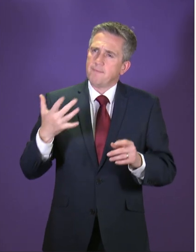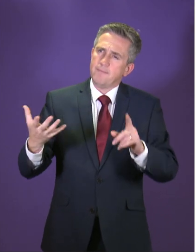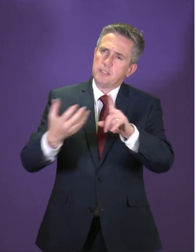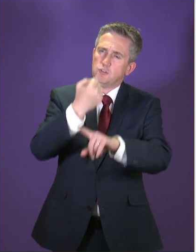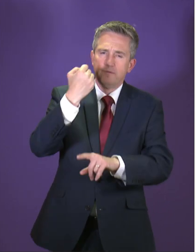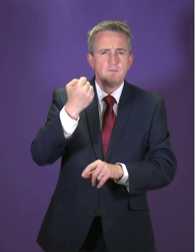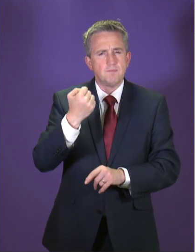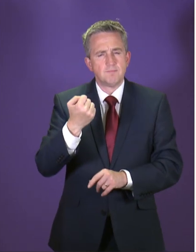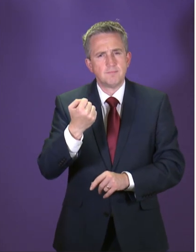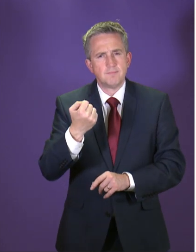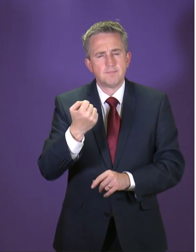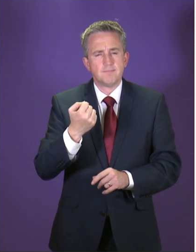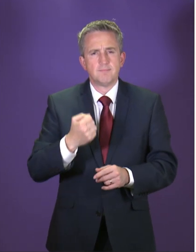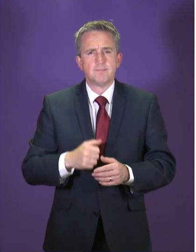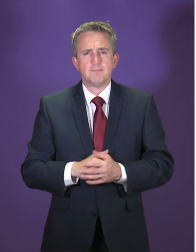human beings.